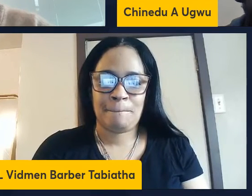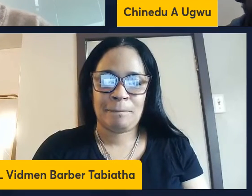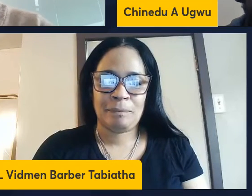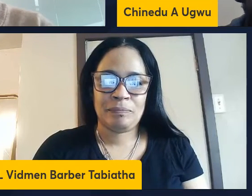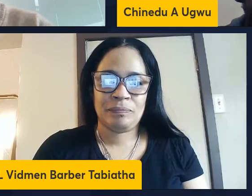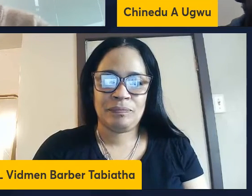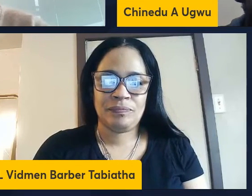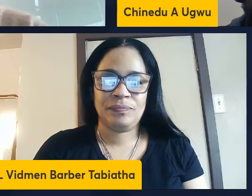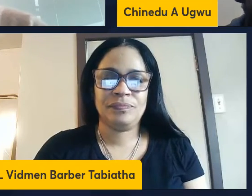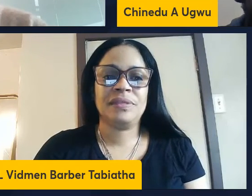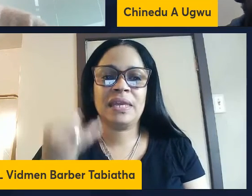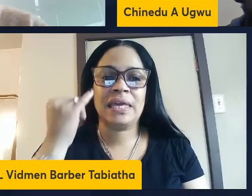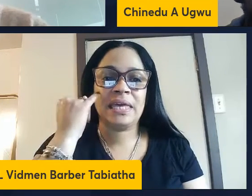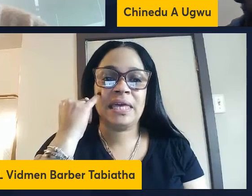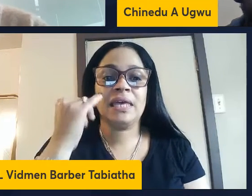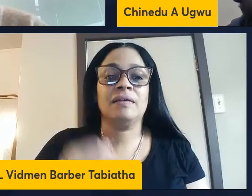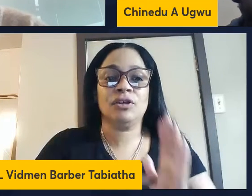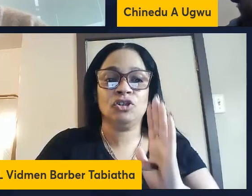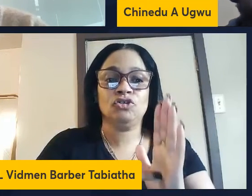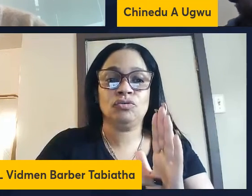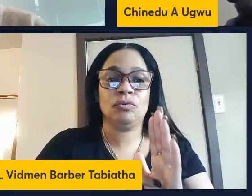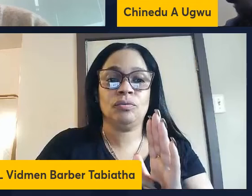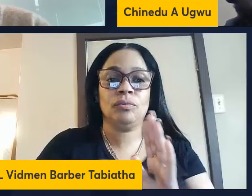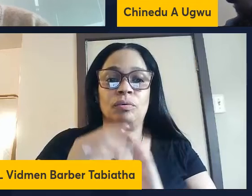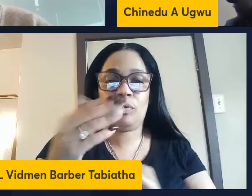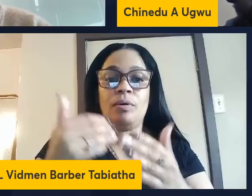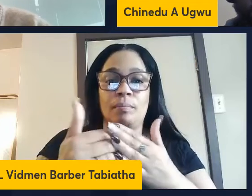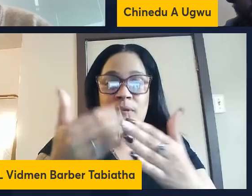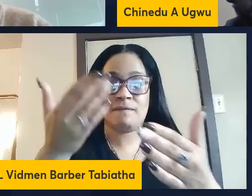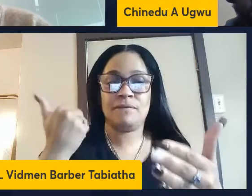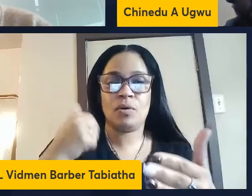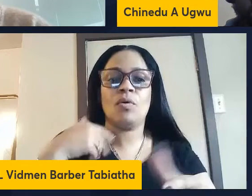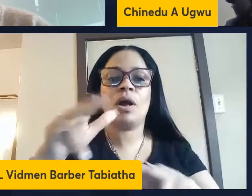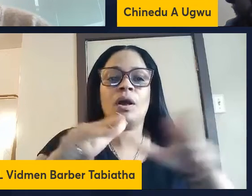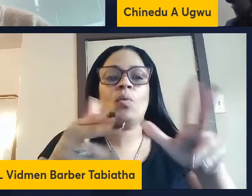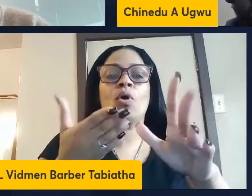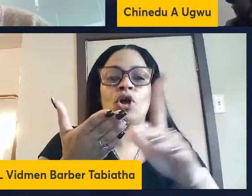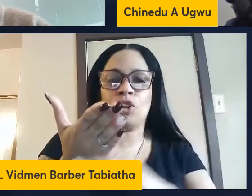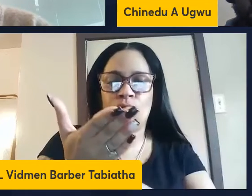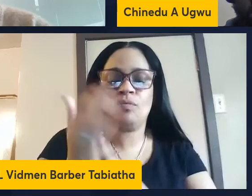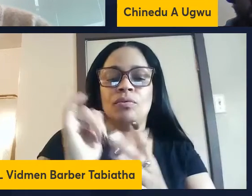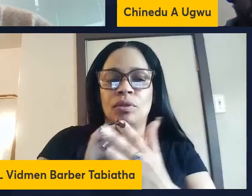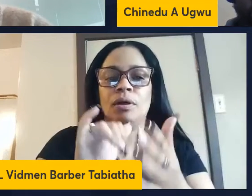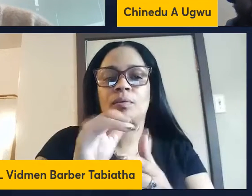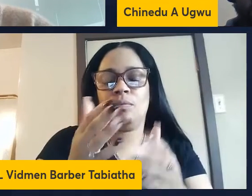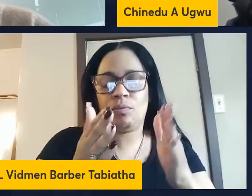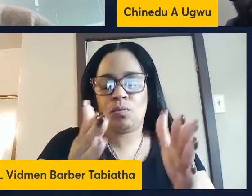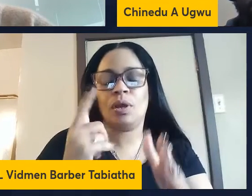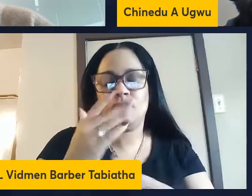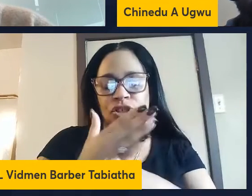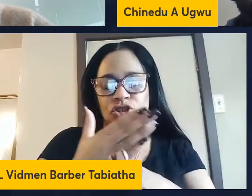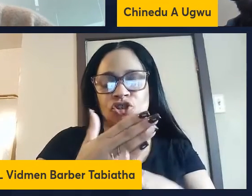So if you just share the entire desktop like you previously did, I can walk you through the sharing the sharing screen.